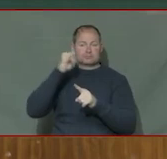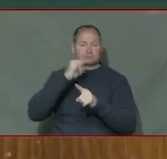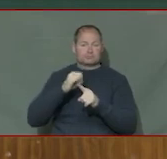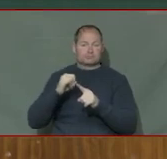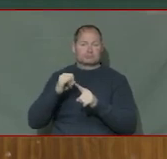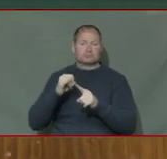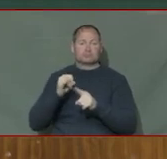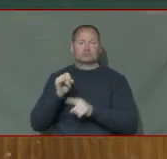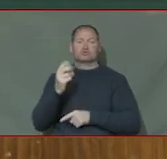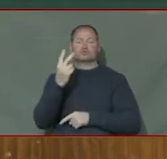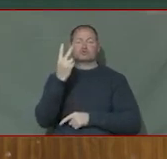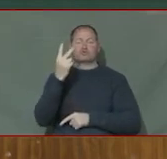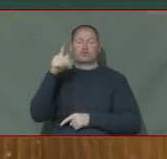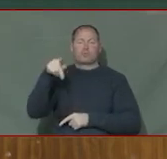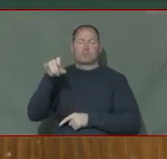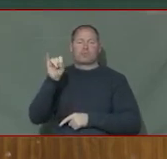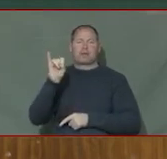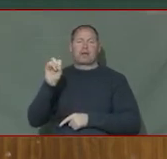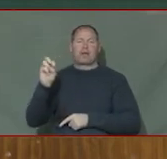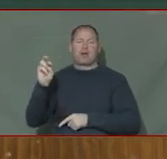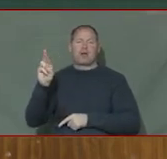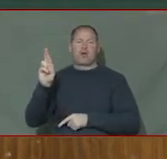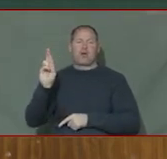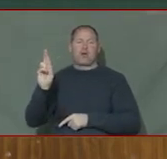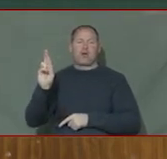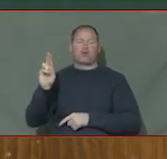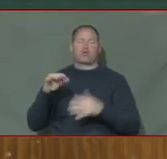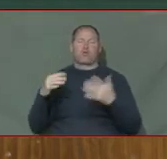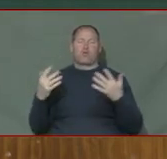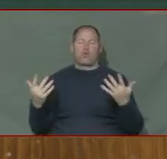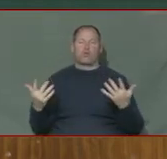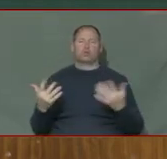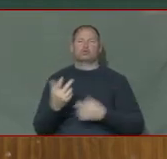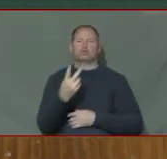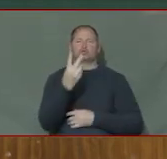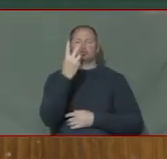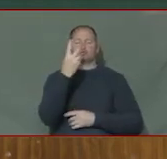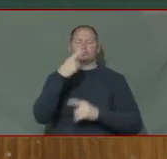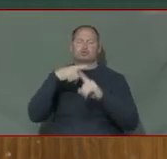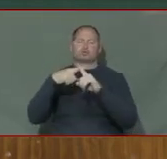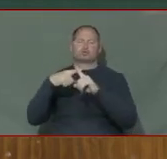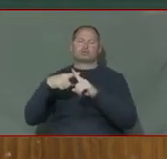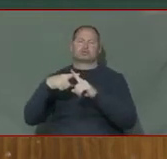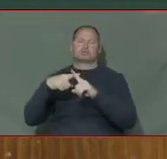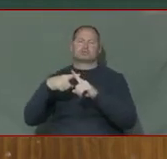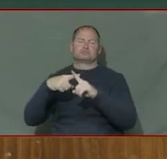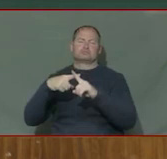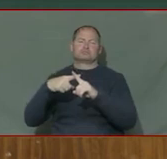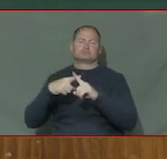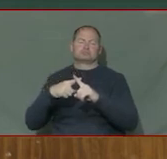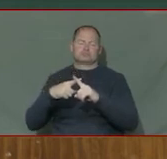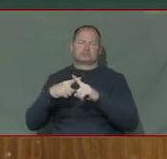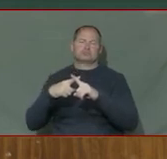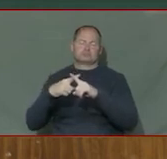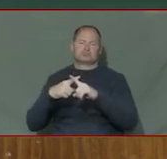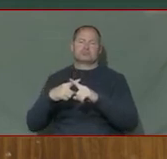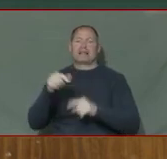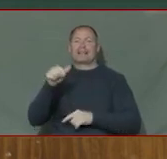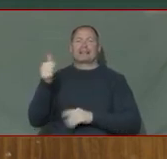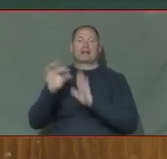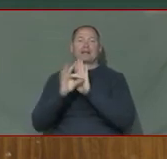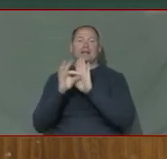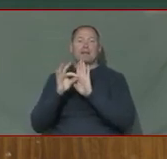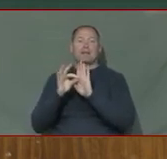is 2 pi r, or twice the radius is the diameter. So another formula for it is